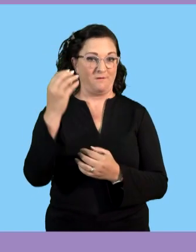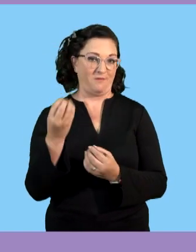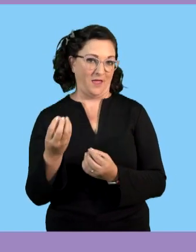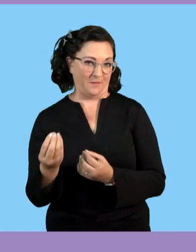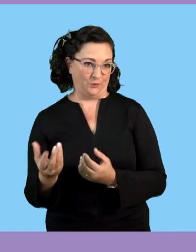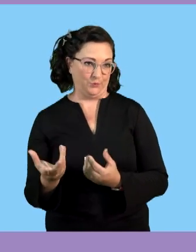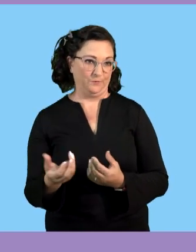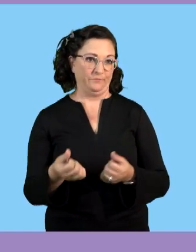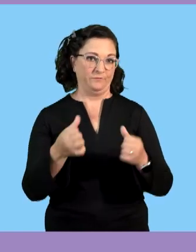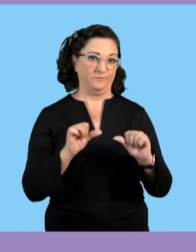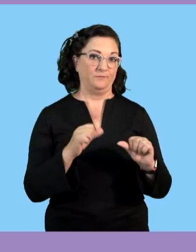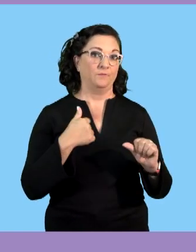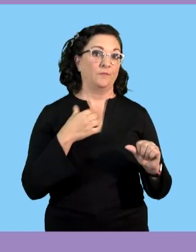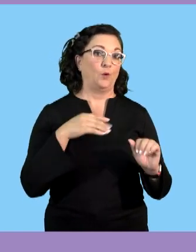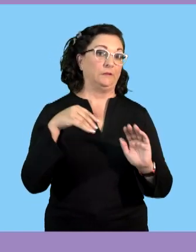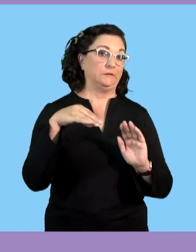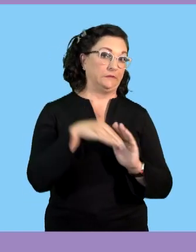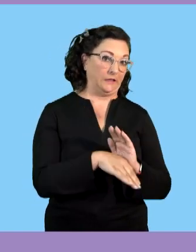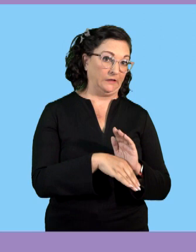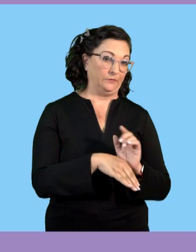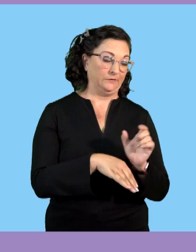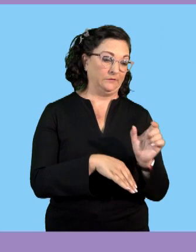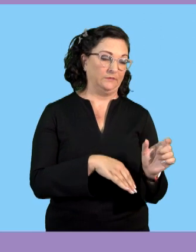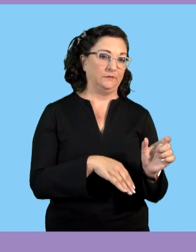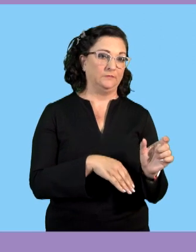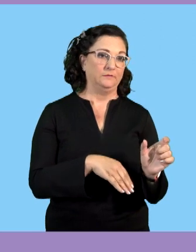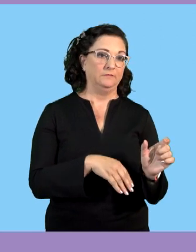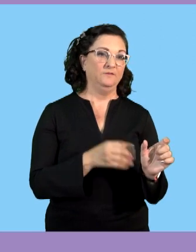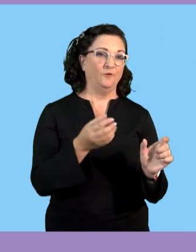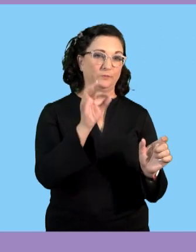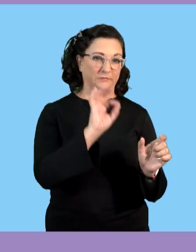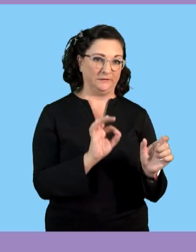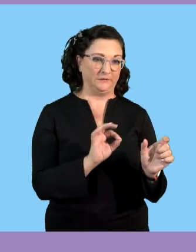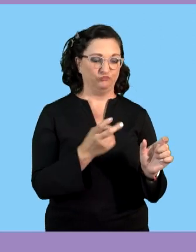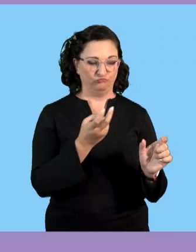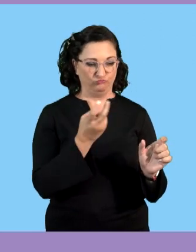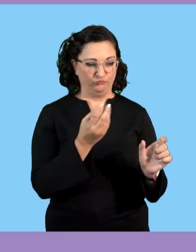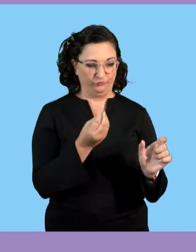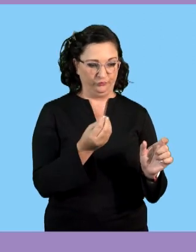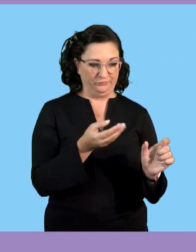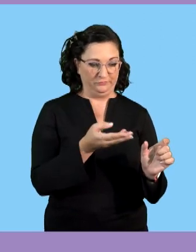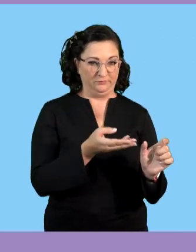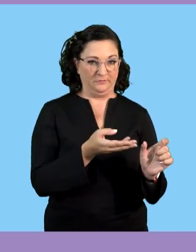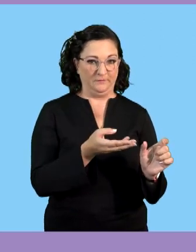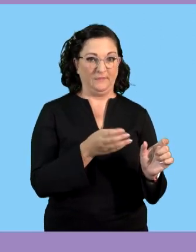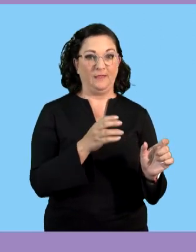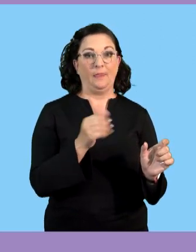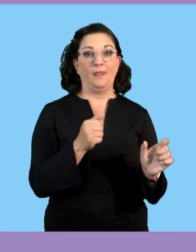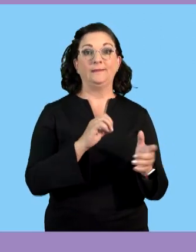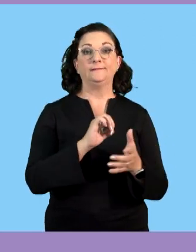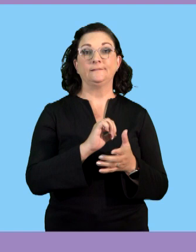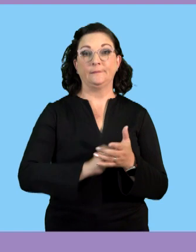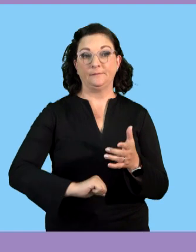And 2, to decrease an amount in a given percentage, you find the percentage of the amount,